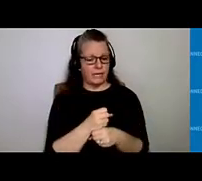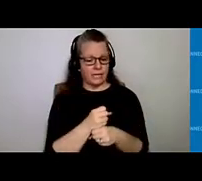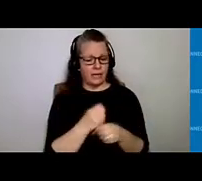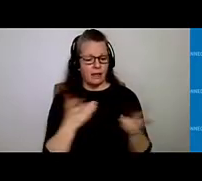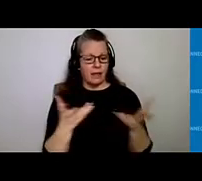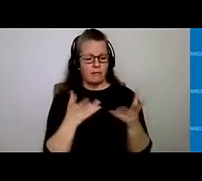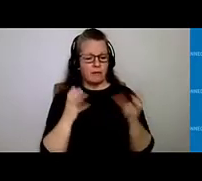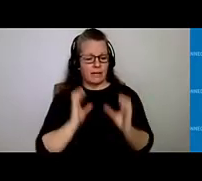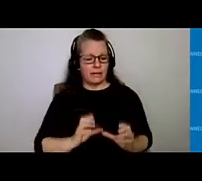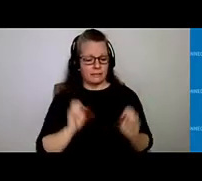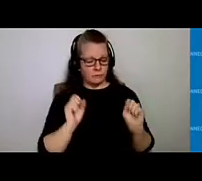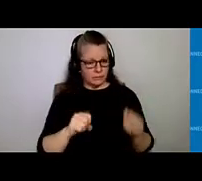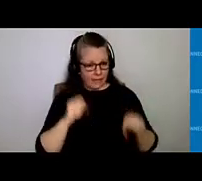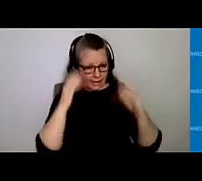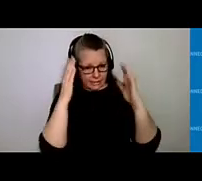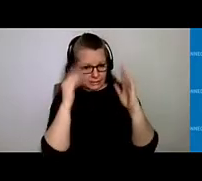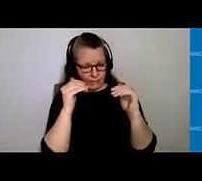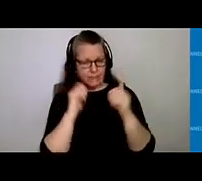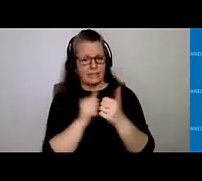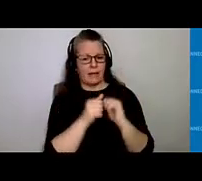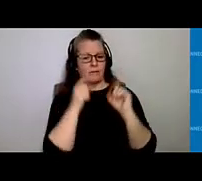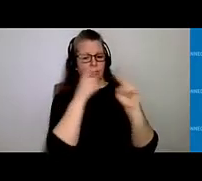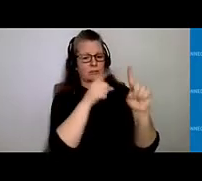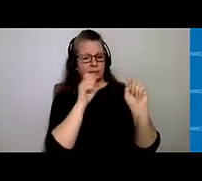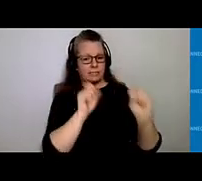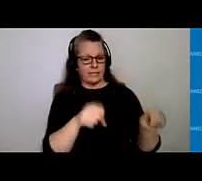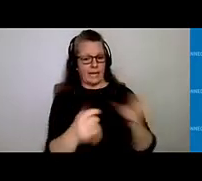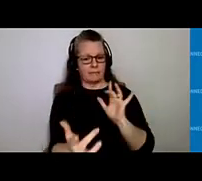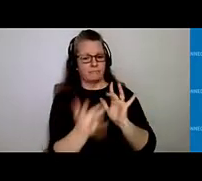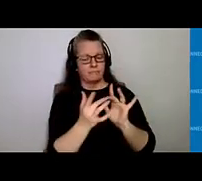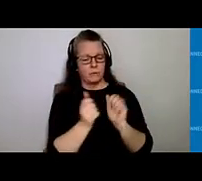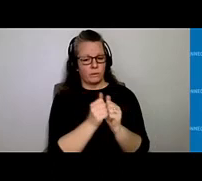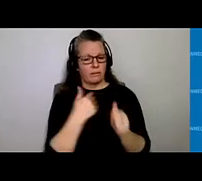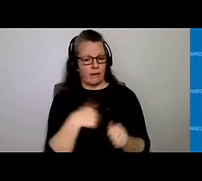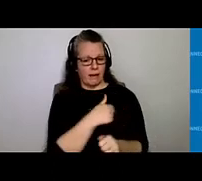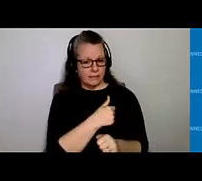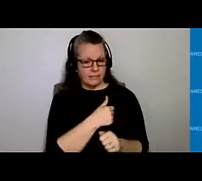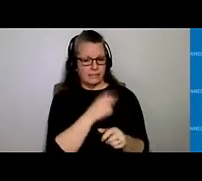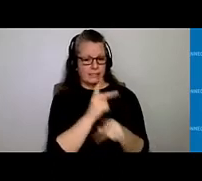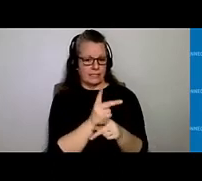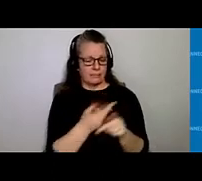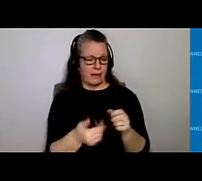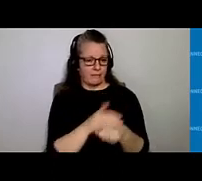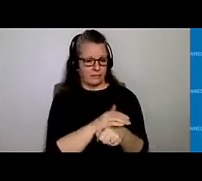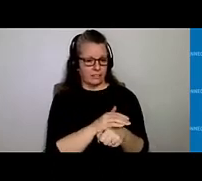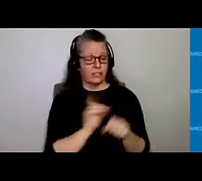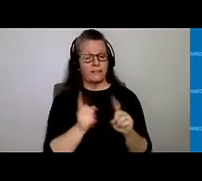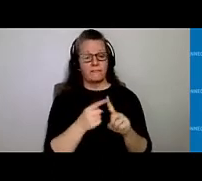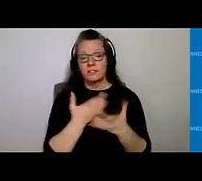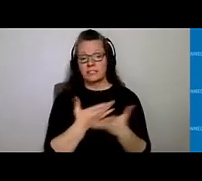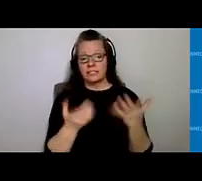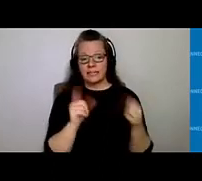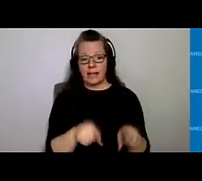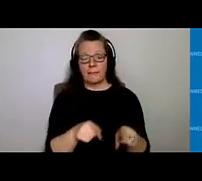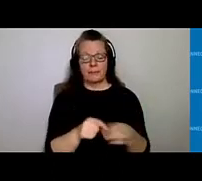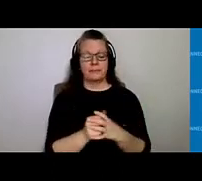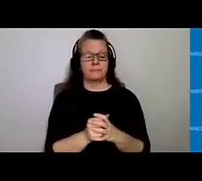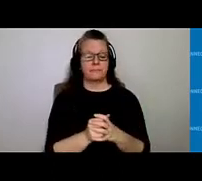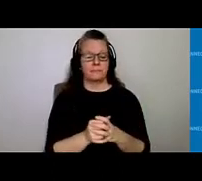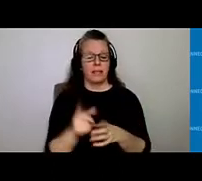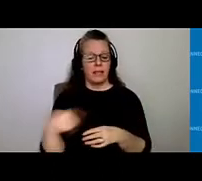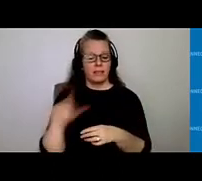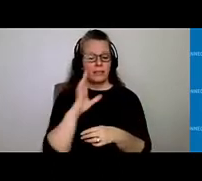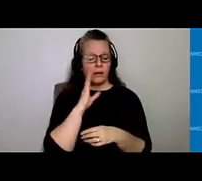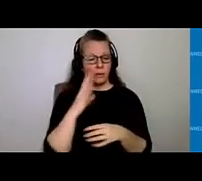customers can expect and how ultimately they can come to us to make sure that they retain coverage. So the first thing that is going to happen is they will receive a